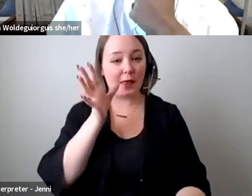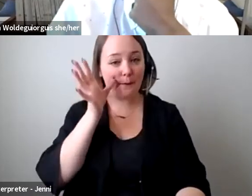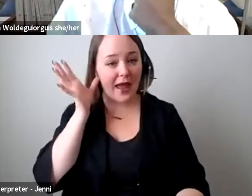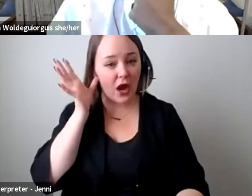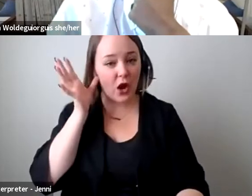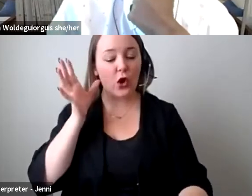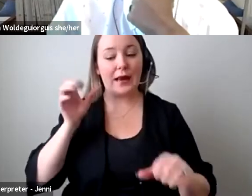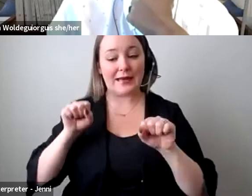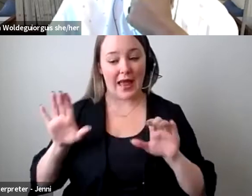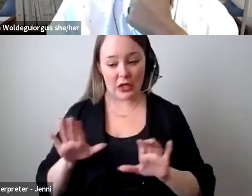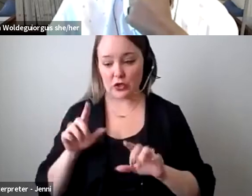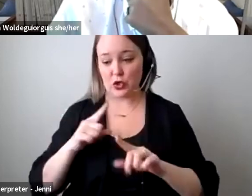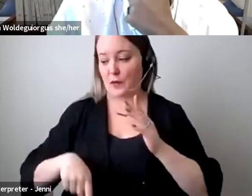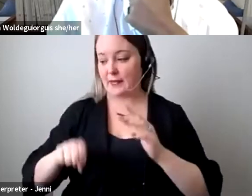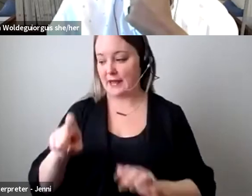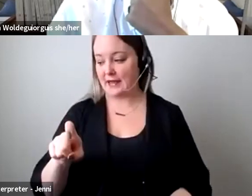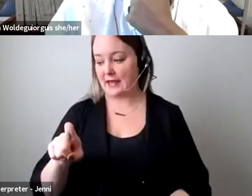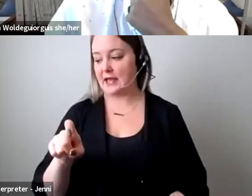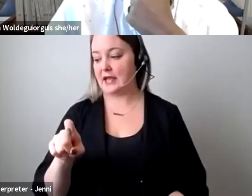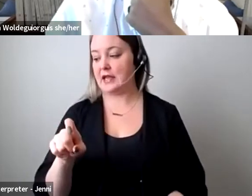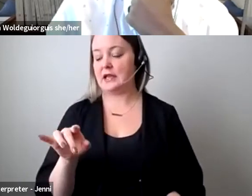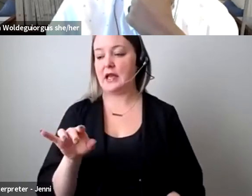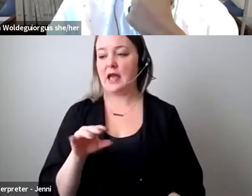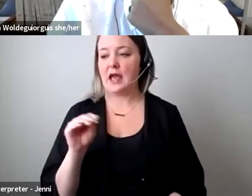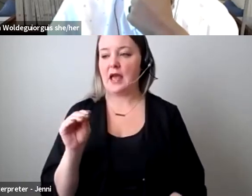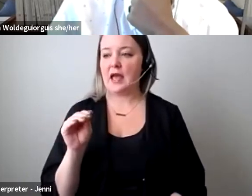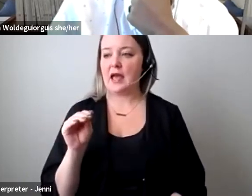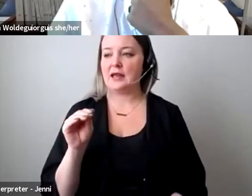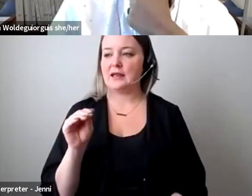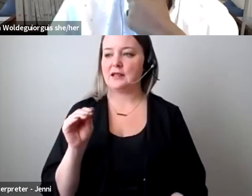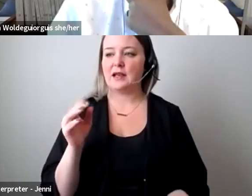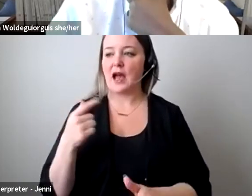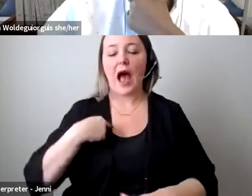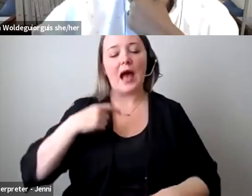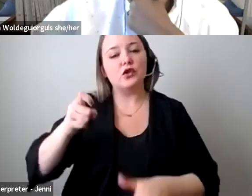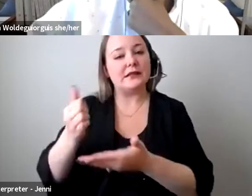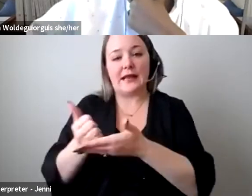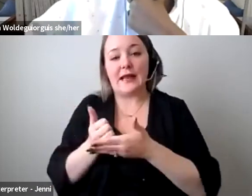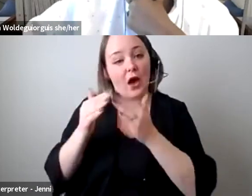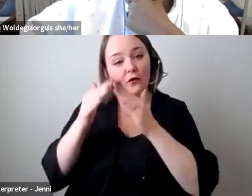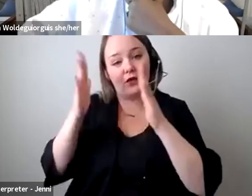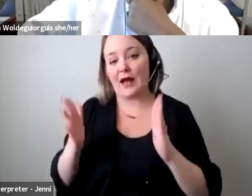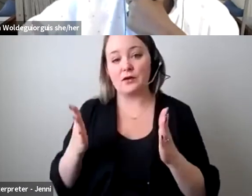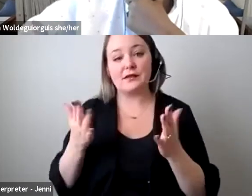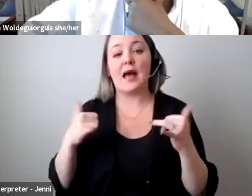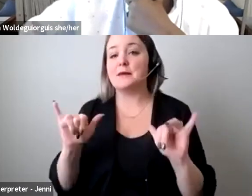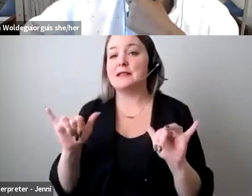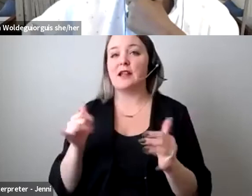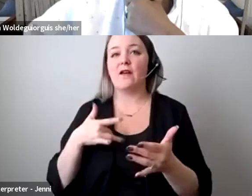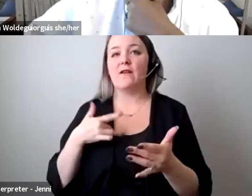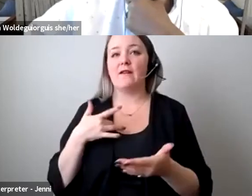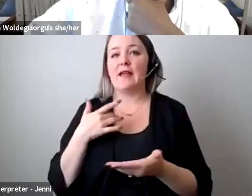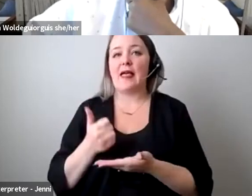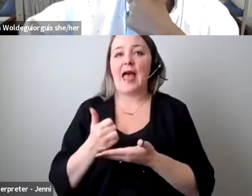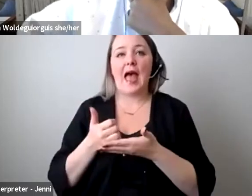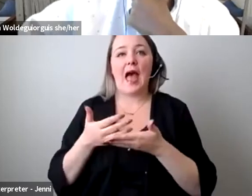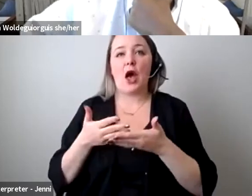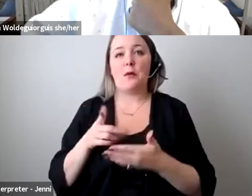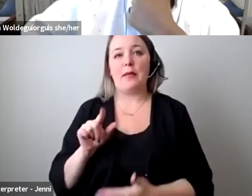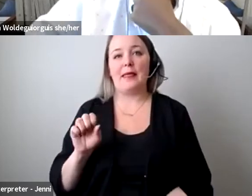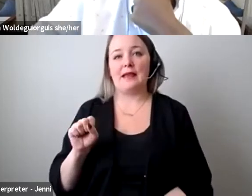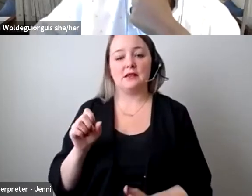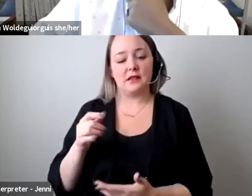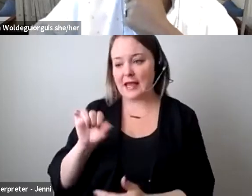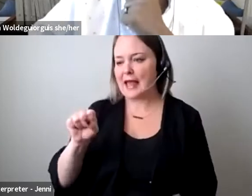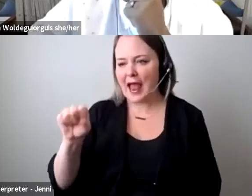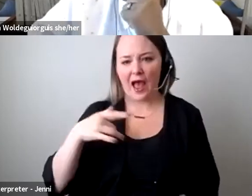do. And me already asking, I feel like housing. I need help with housing. So still helpless, really. I'm still